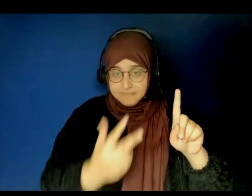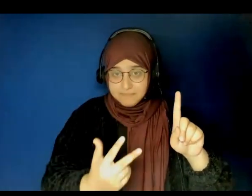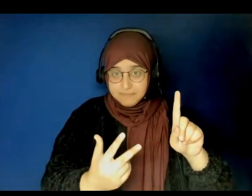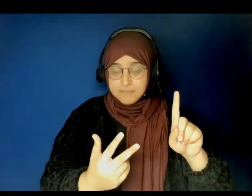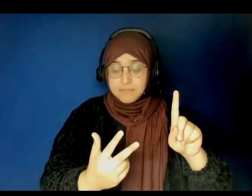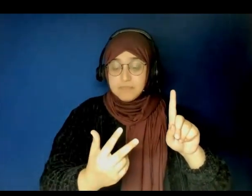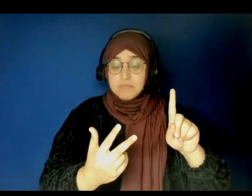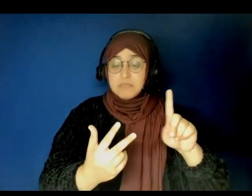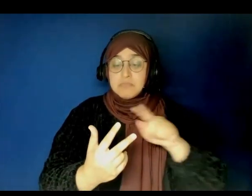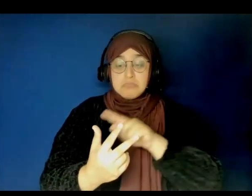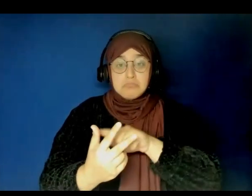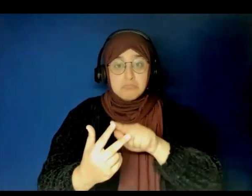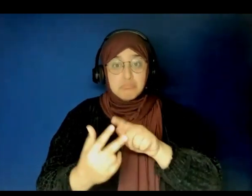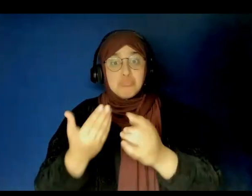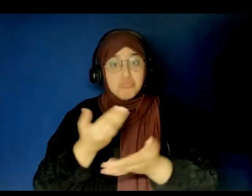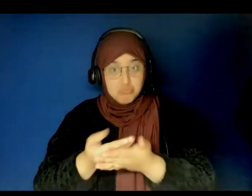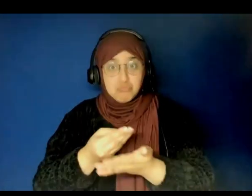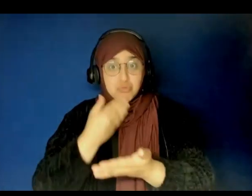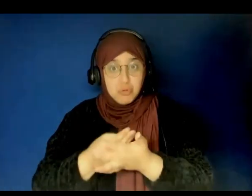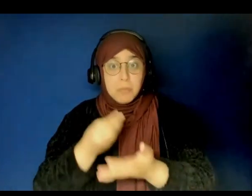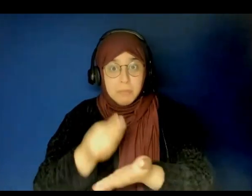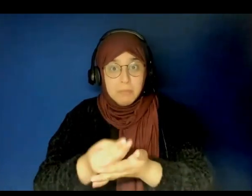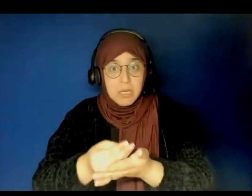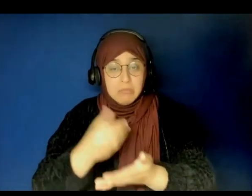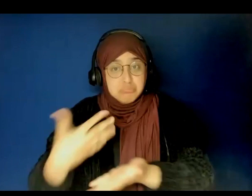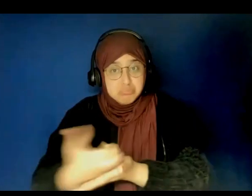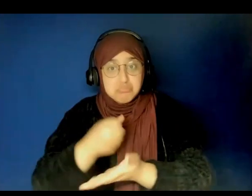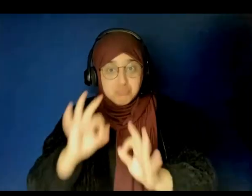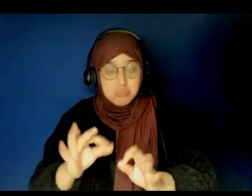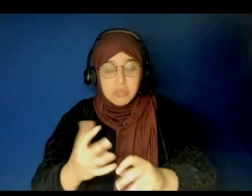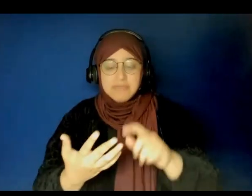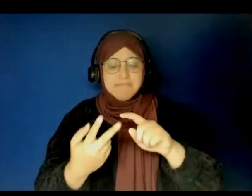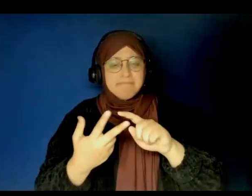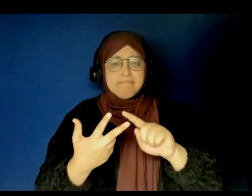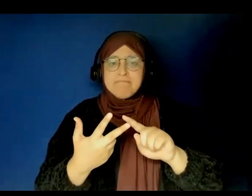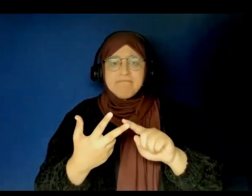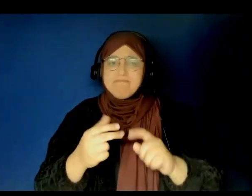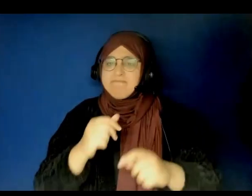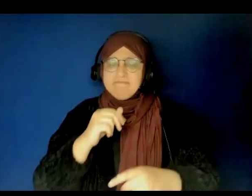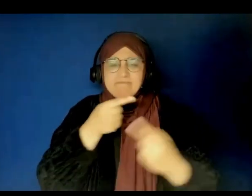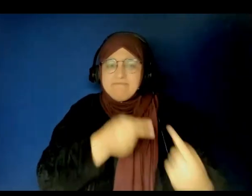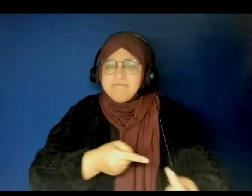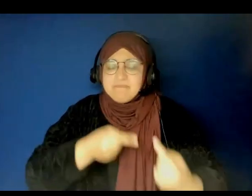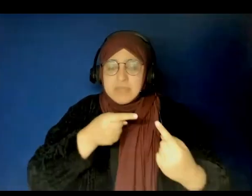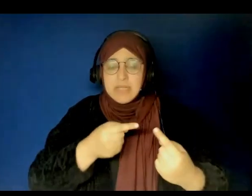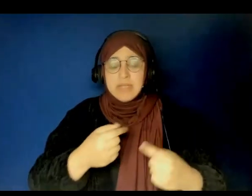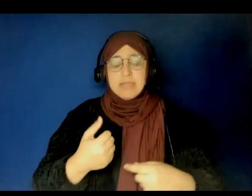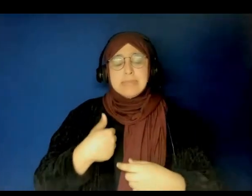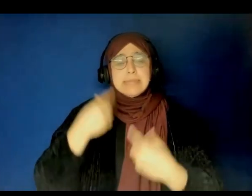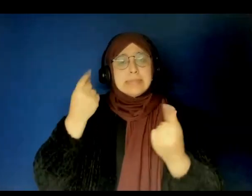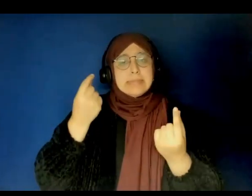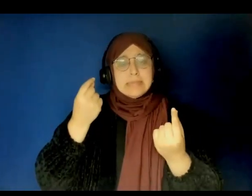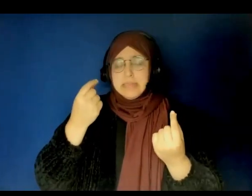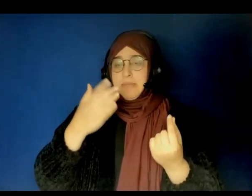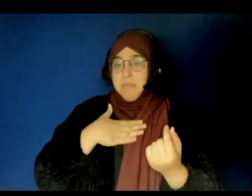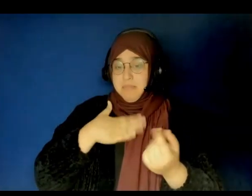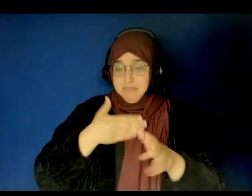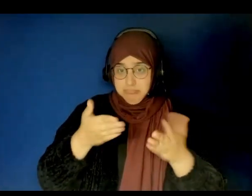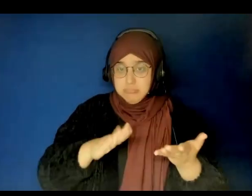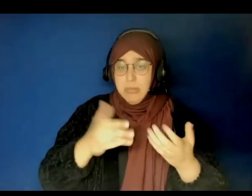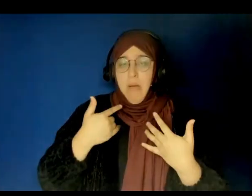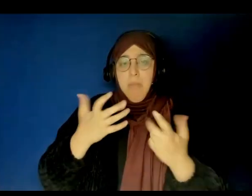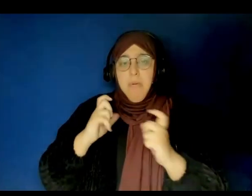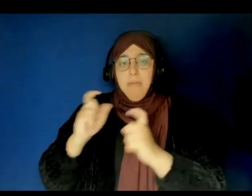struggling. And I want to give my car to my child that is struggling because I know that that will be best. Then I want to give